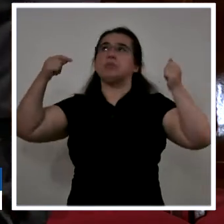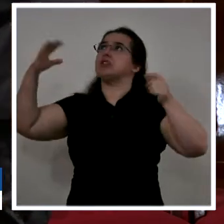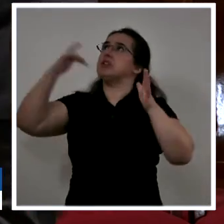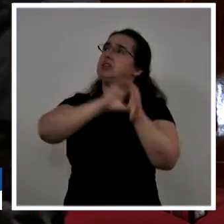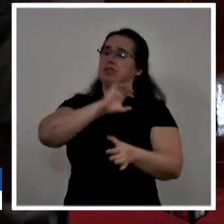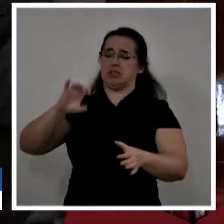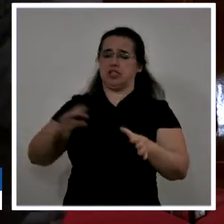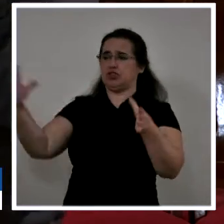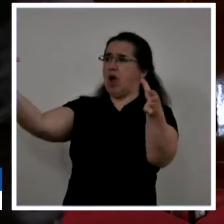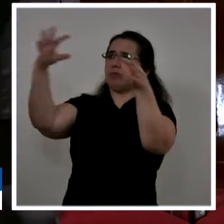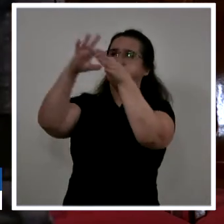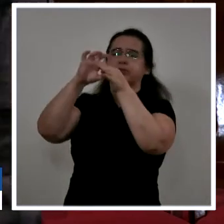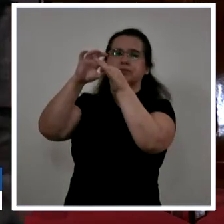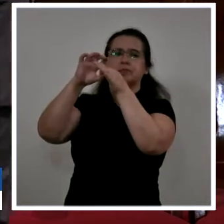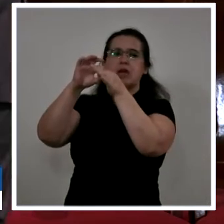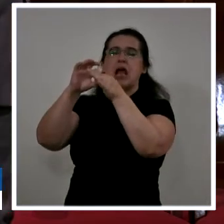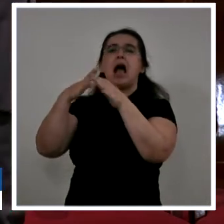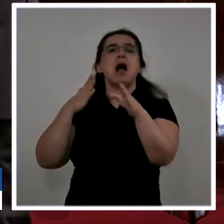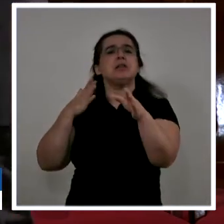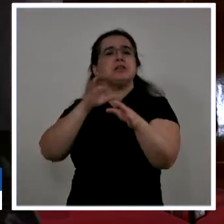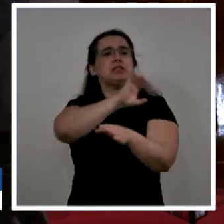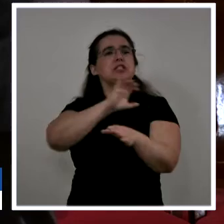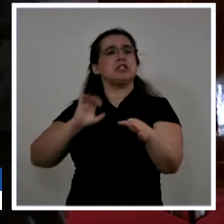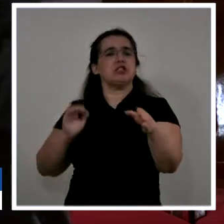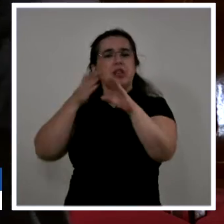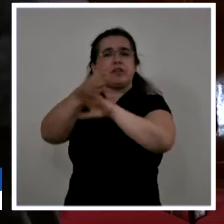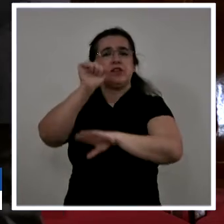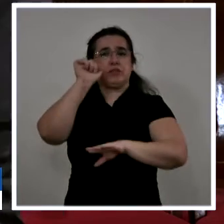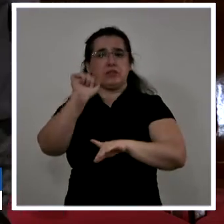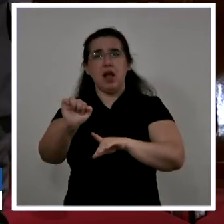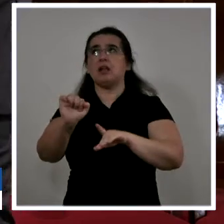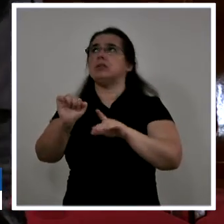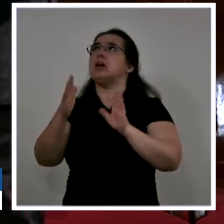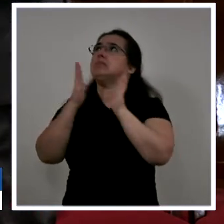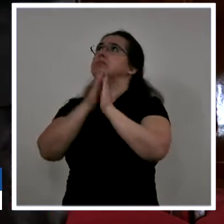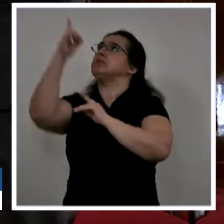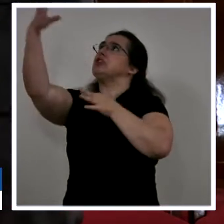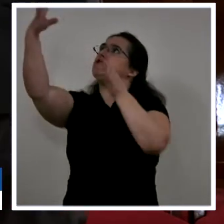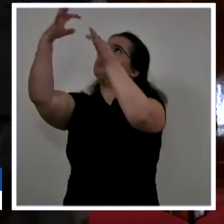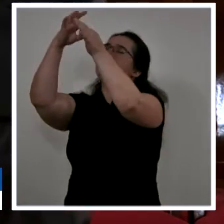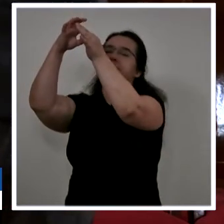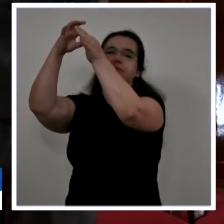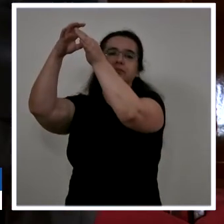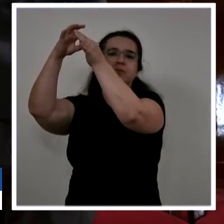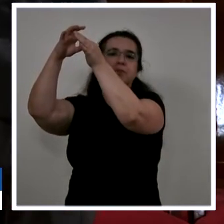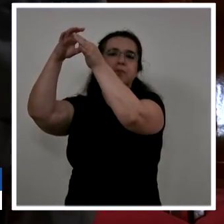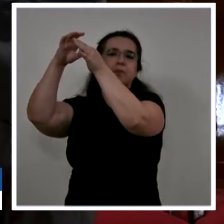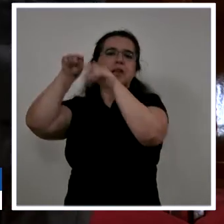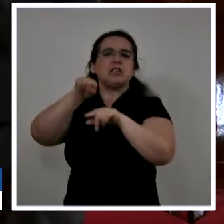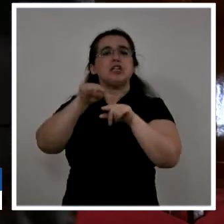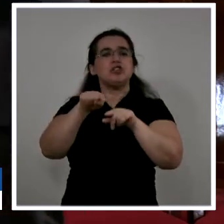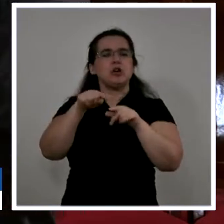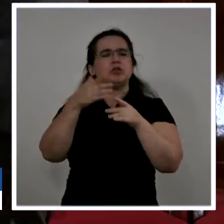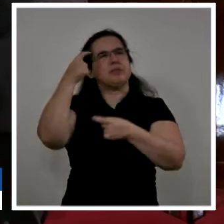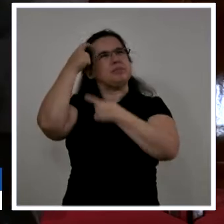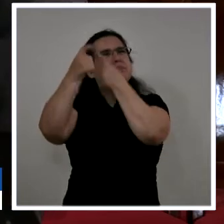through Christ to God. E através de Cristo a Deus. This is to be our study. Isto é naquilo em que devemos estudar ou que devemos